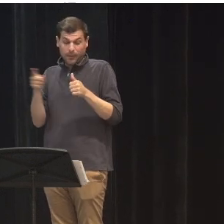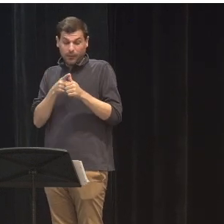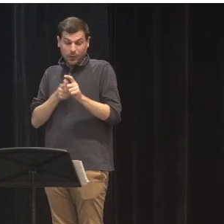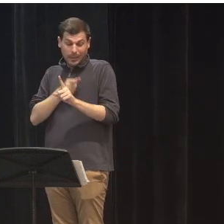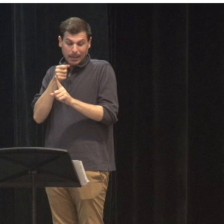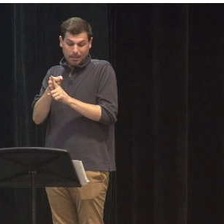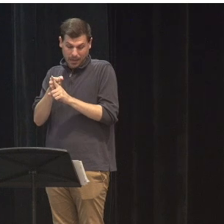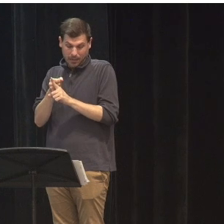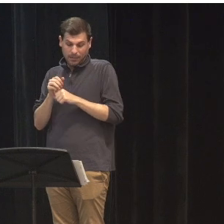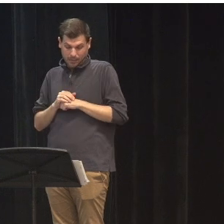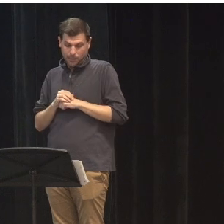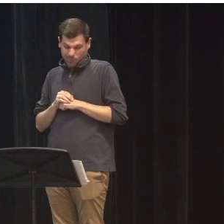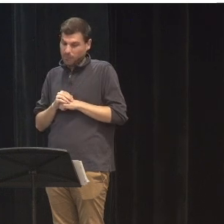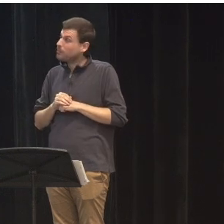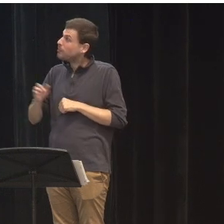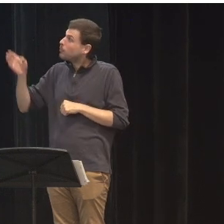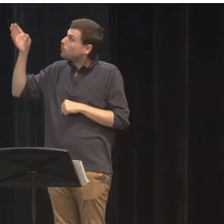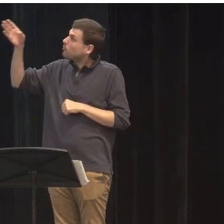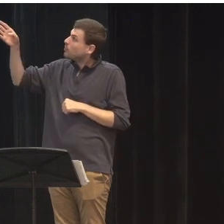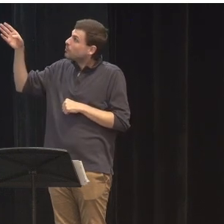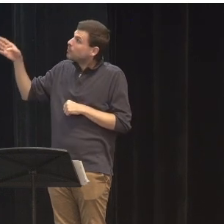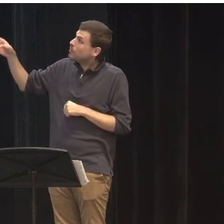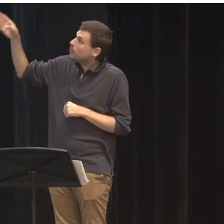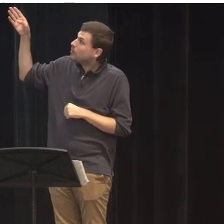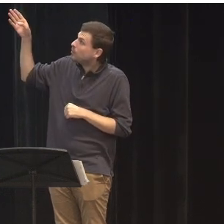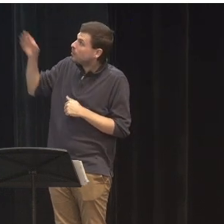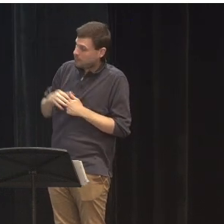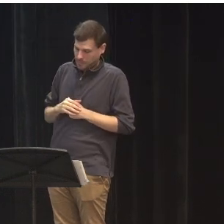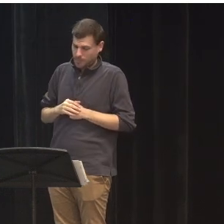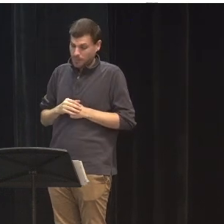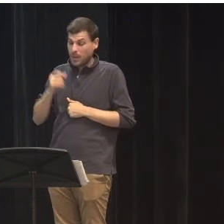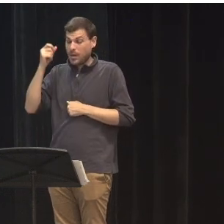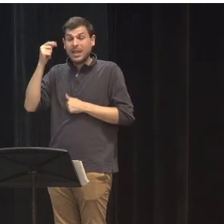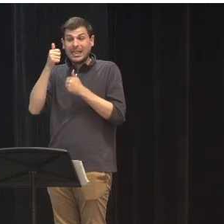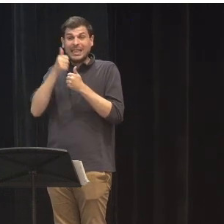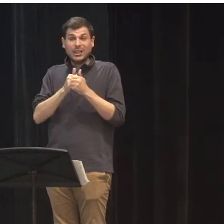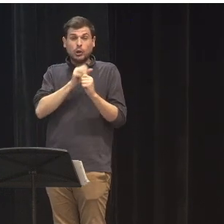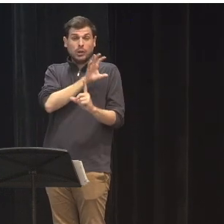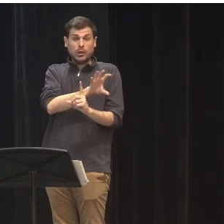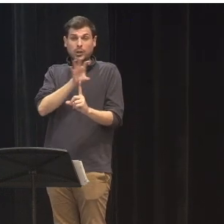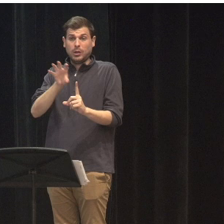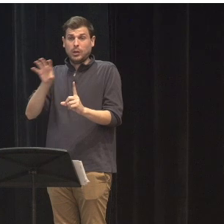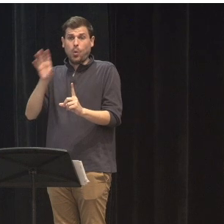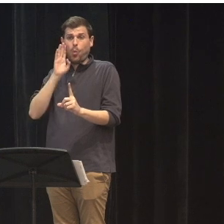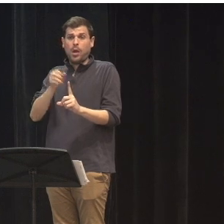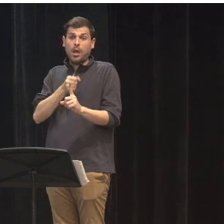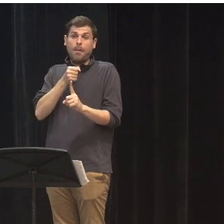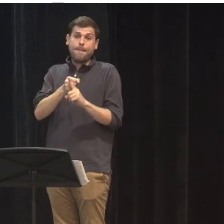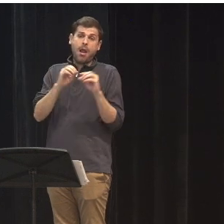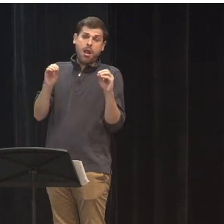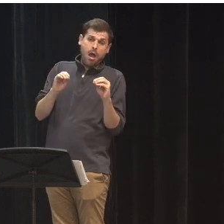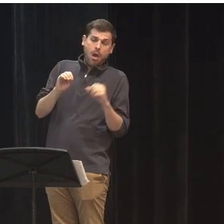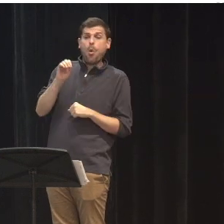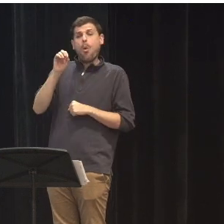the SEQR technical areas that didn't have any impacts and didn't require any specific or detailed analyses,